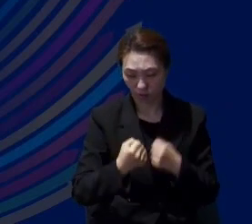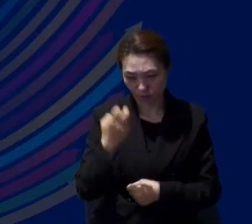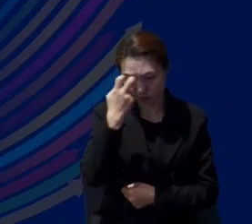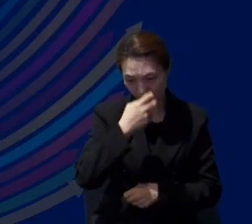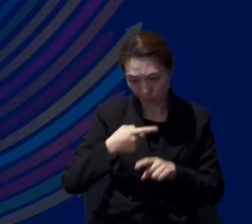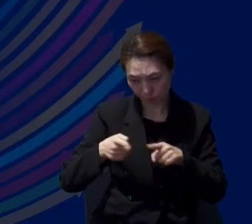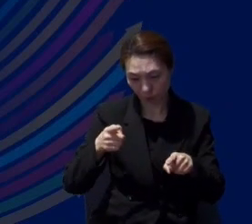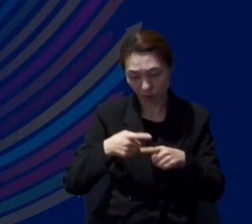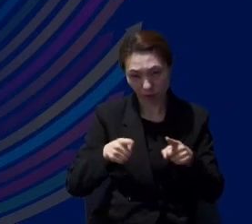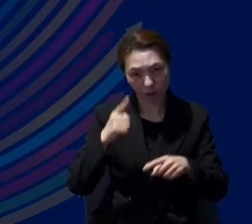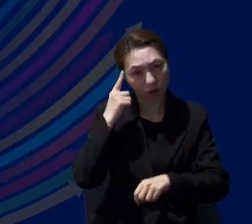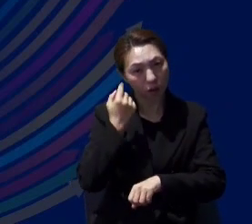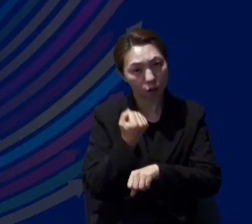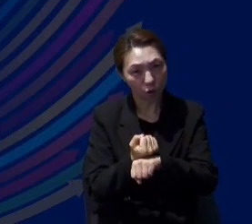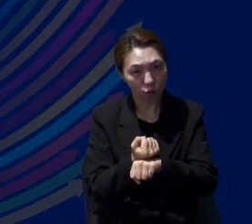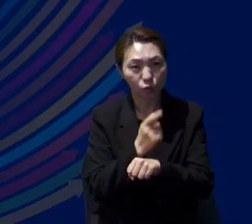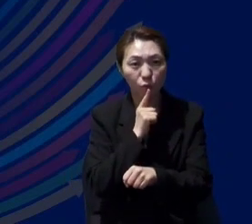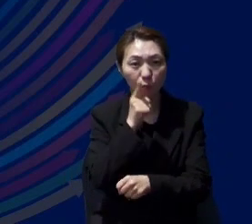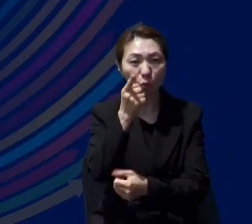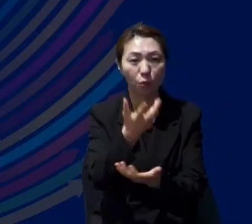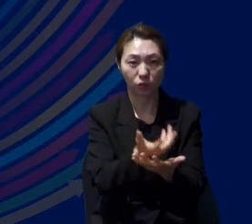National Institutes of Health.